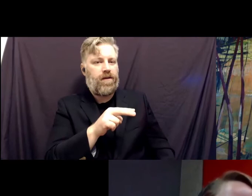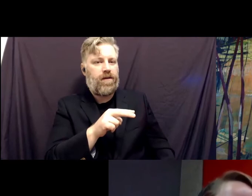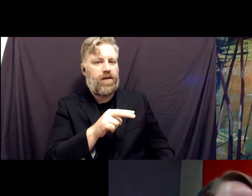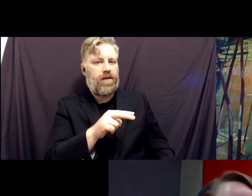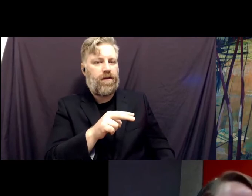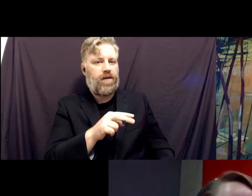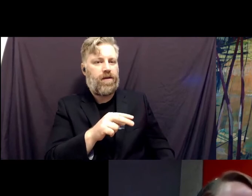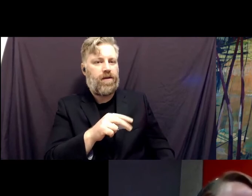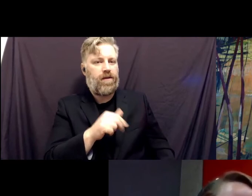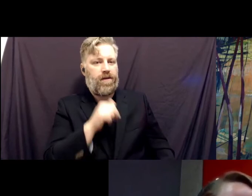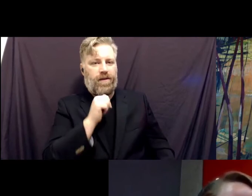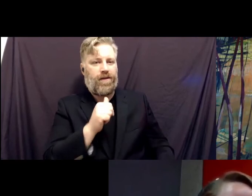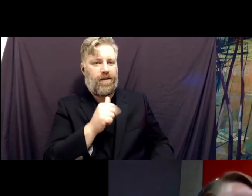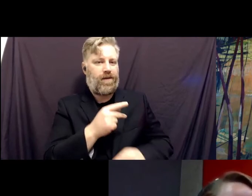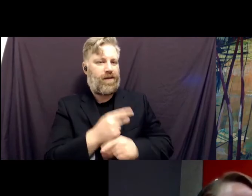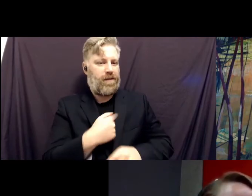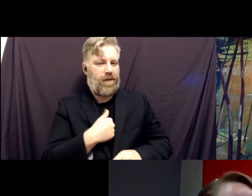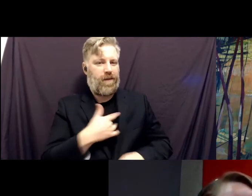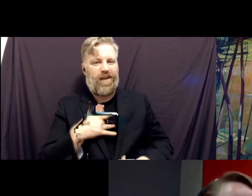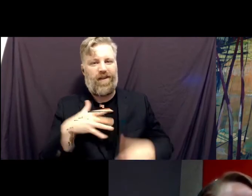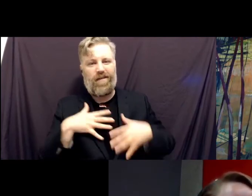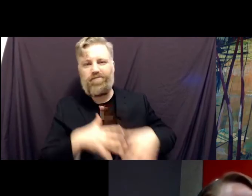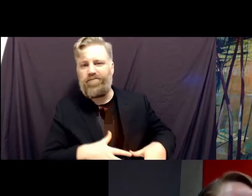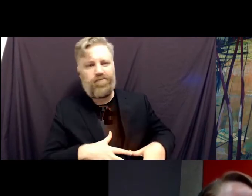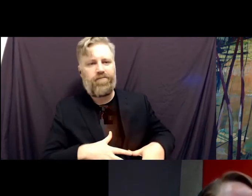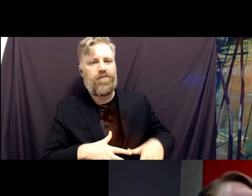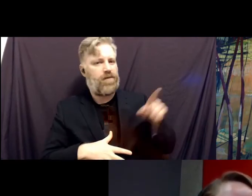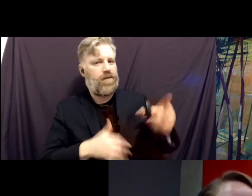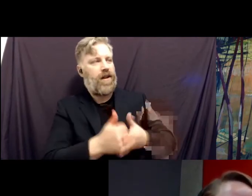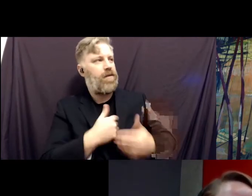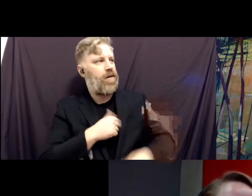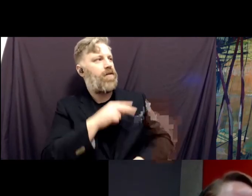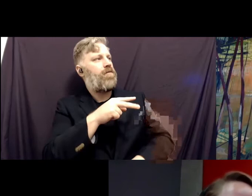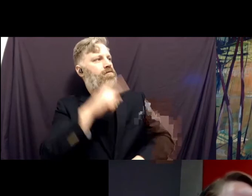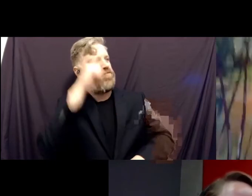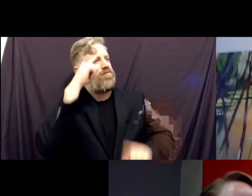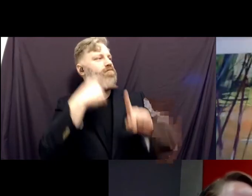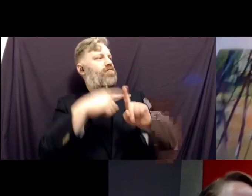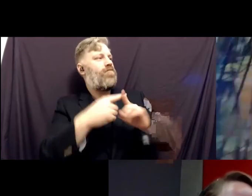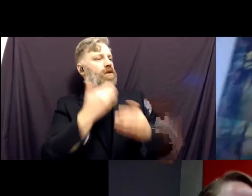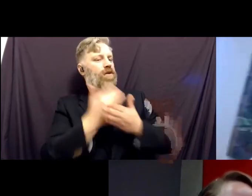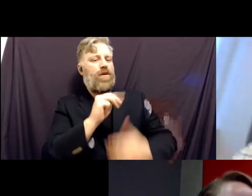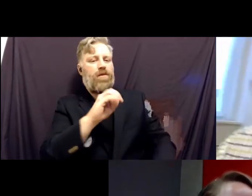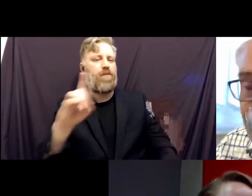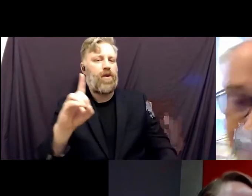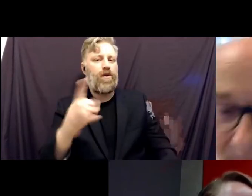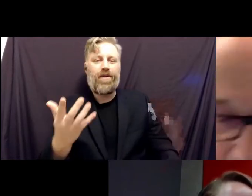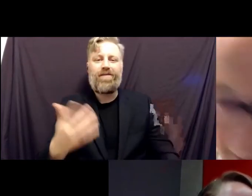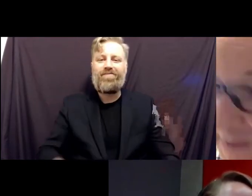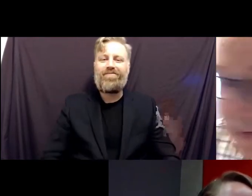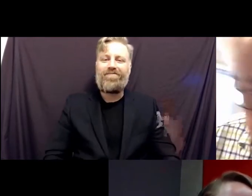and help me to be in a good mood. But I will now,